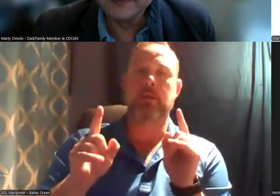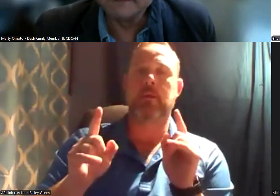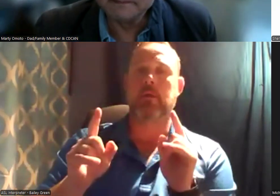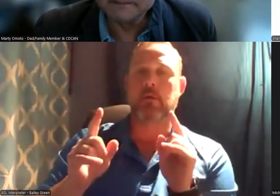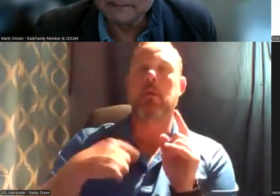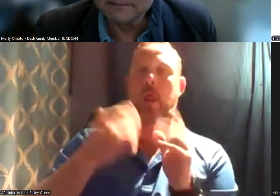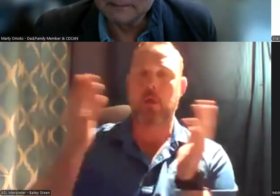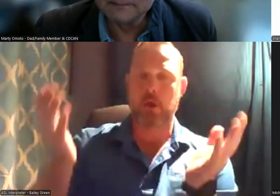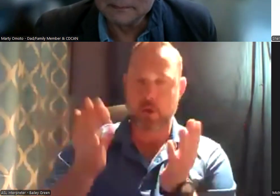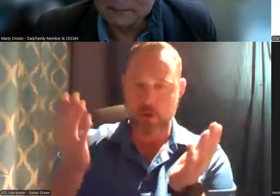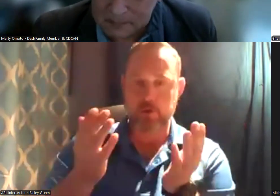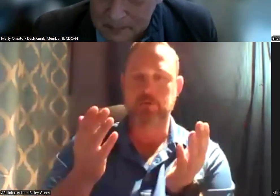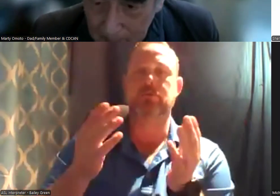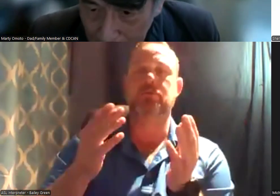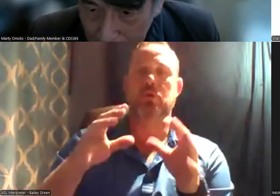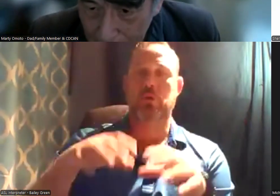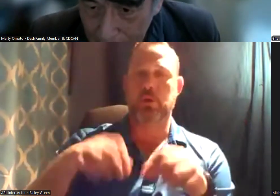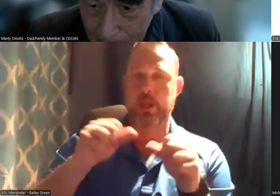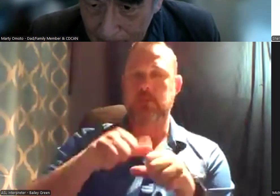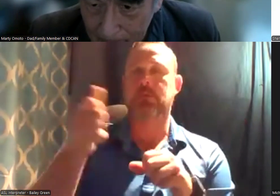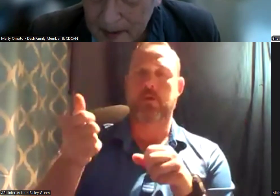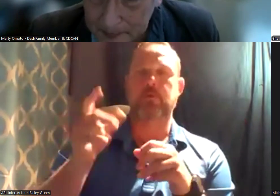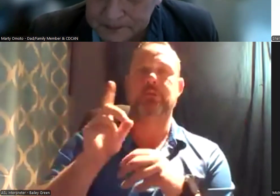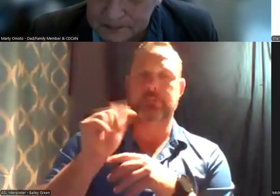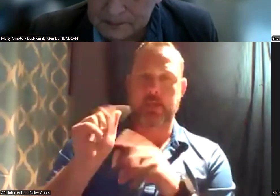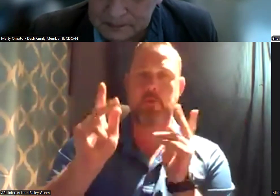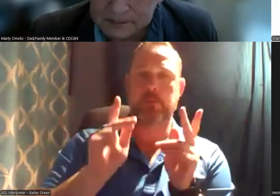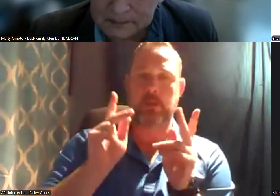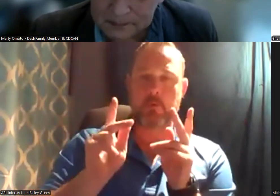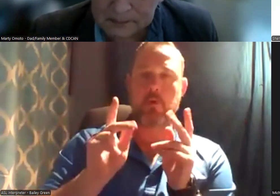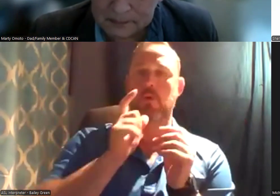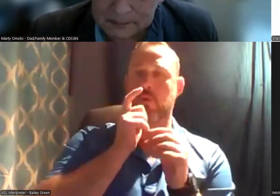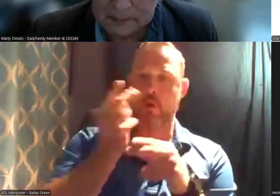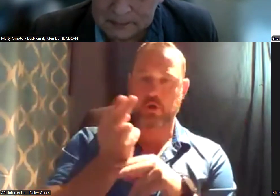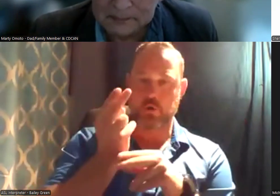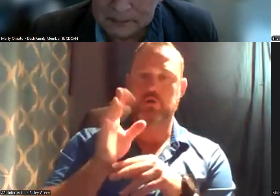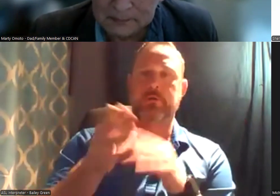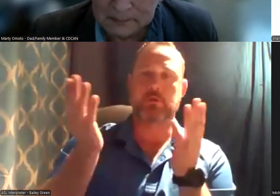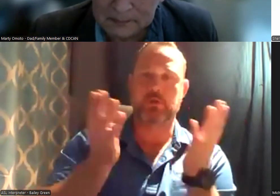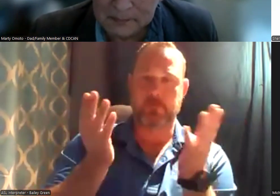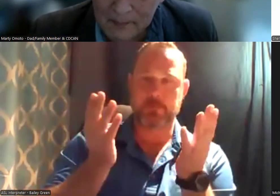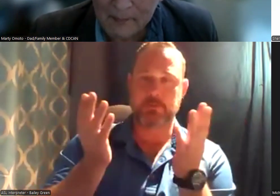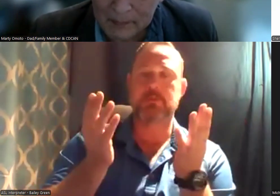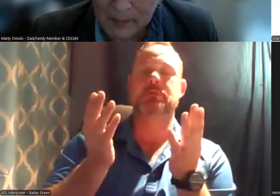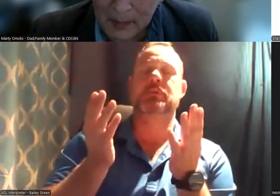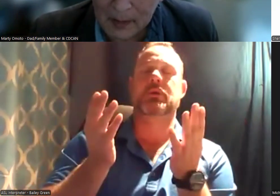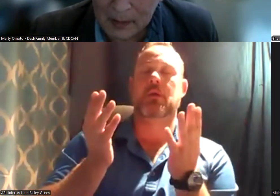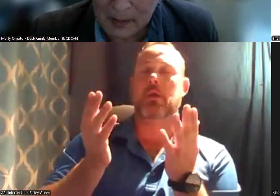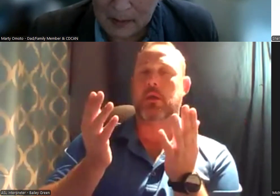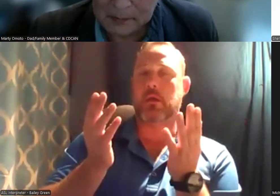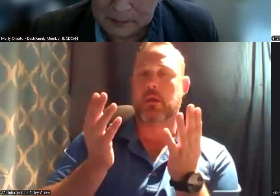would encourage you to get some other disabled people on it who are users of the services and